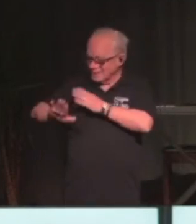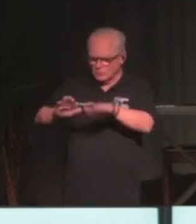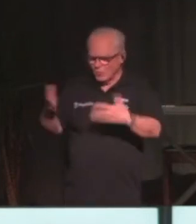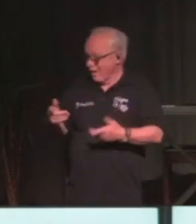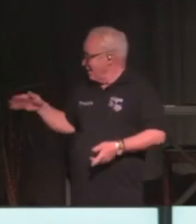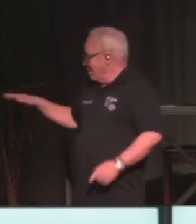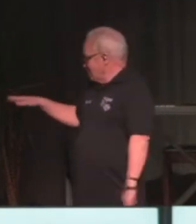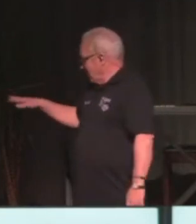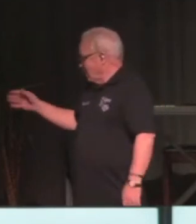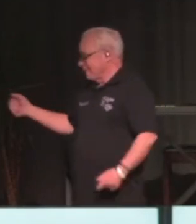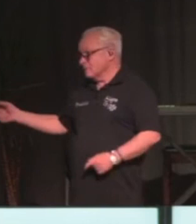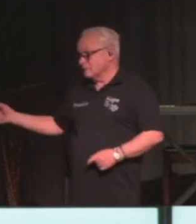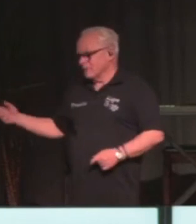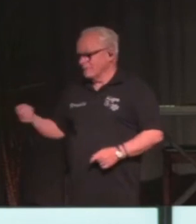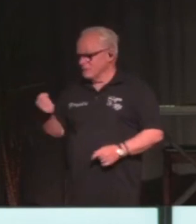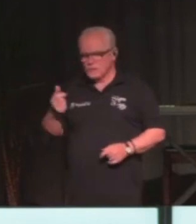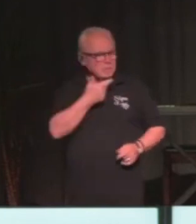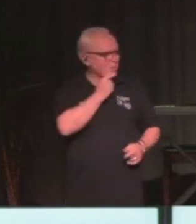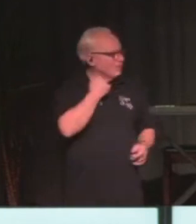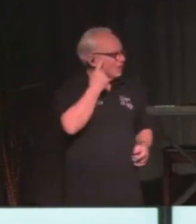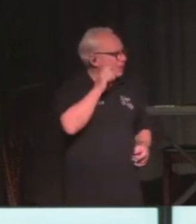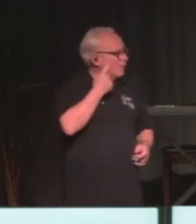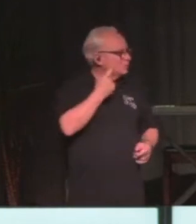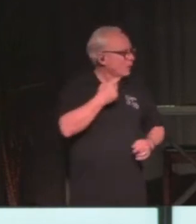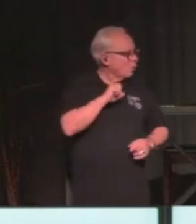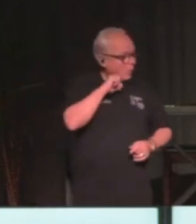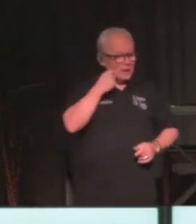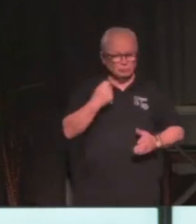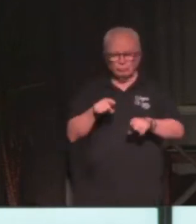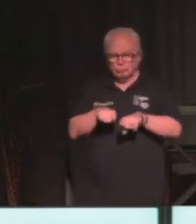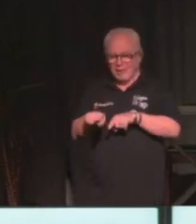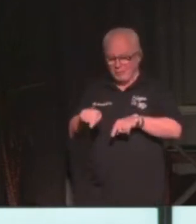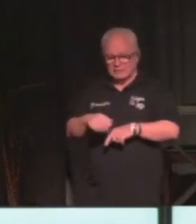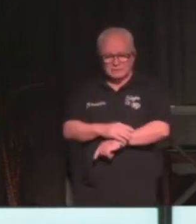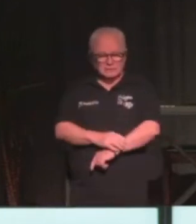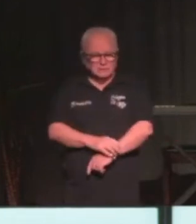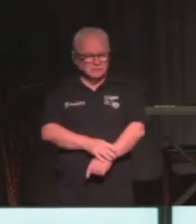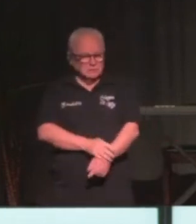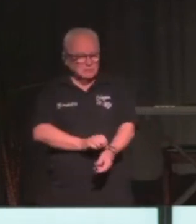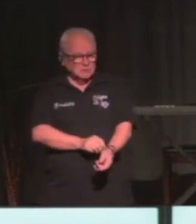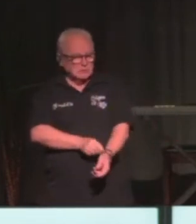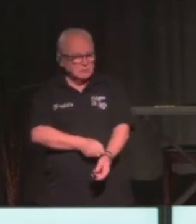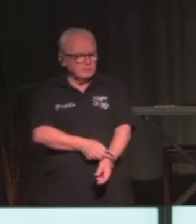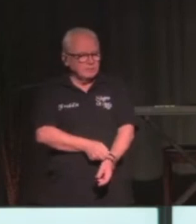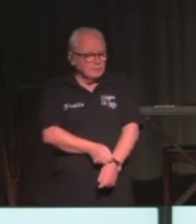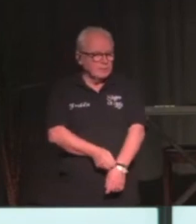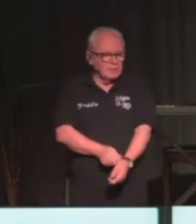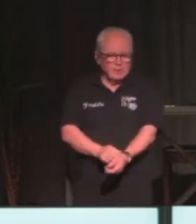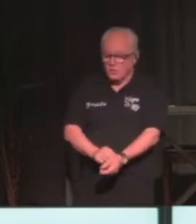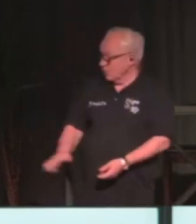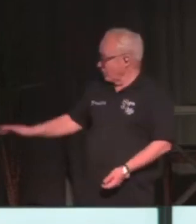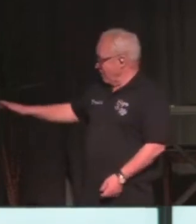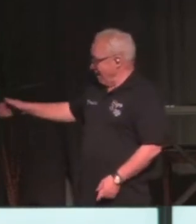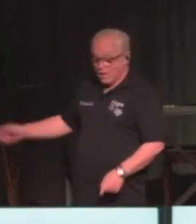right. And or if you've maybe thinking, well, maybe I will have a go at this. And so they're there on the left and the